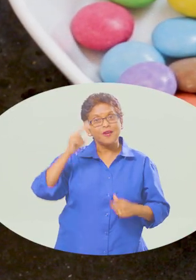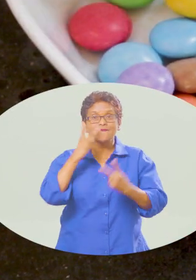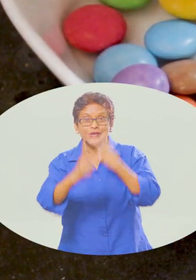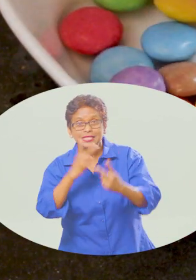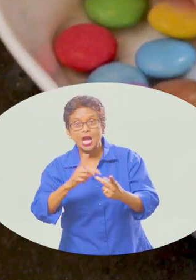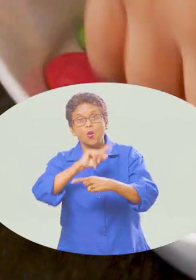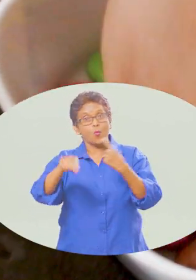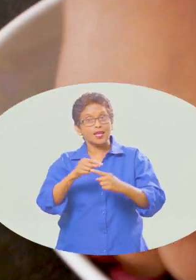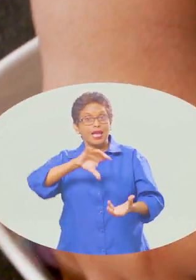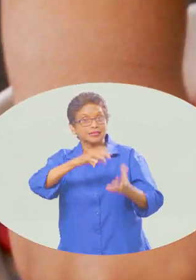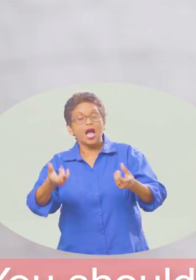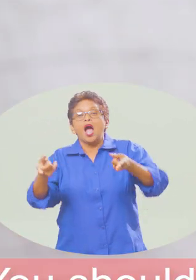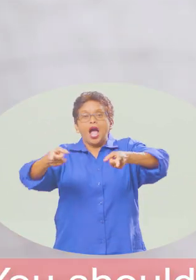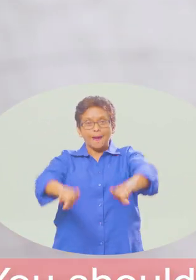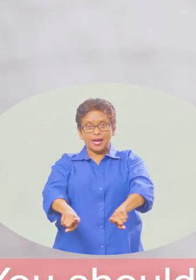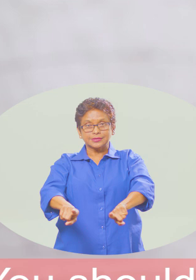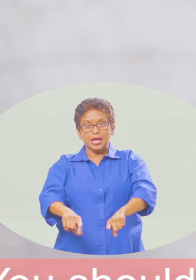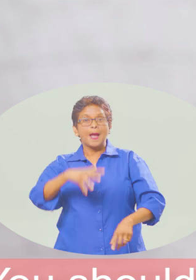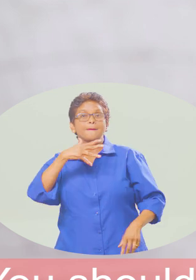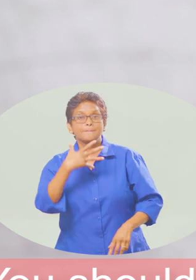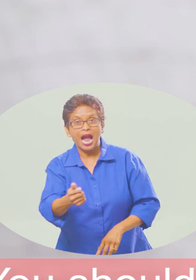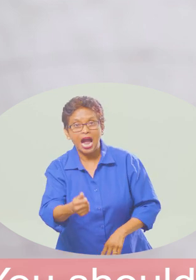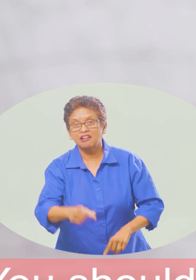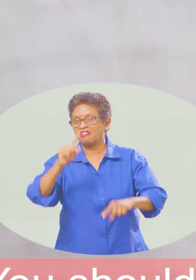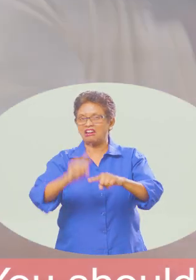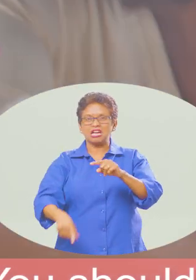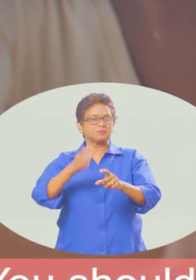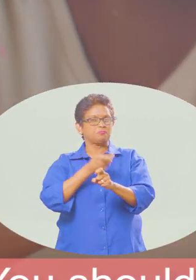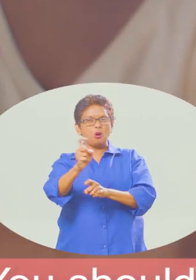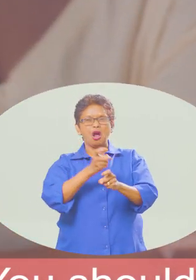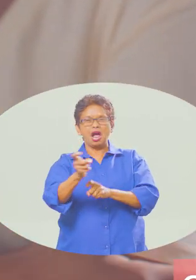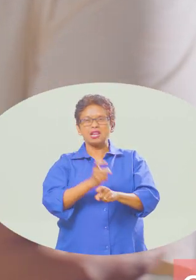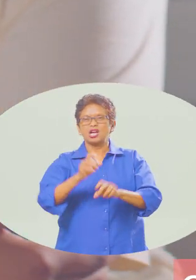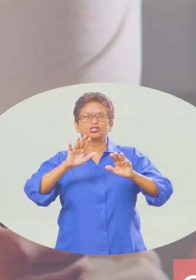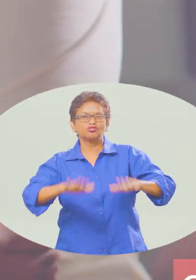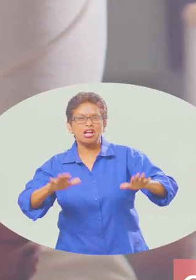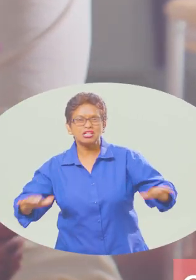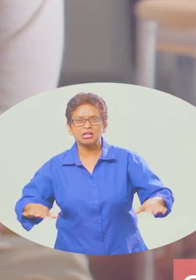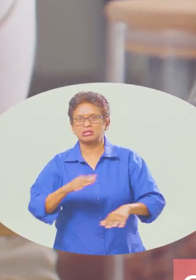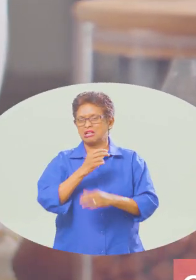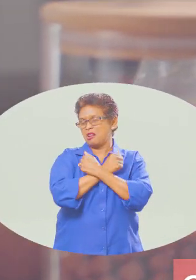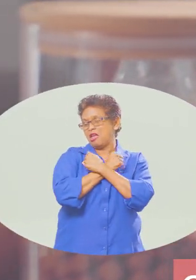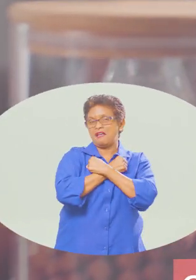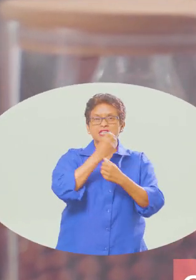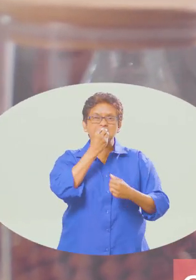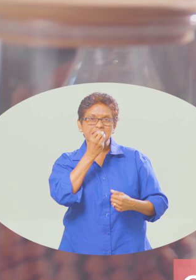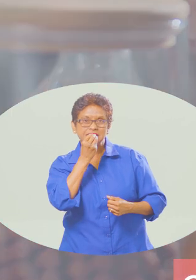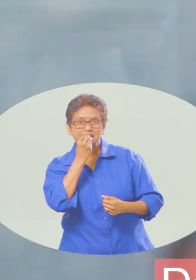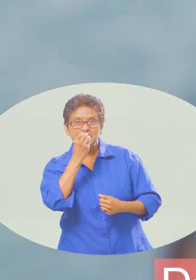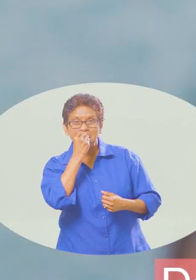are visiting when a disaster occurs. You should pack non-perishable foods that your family, especially children, will